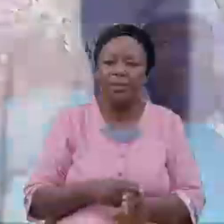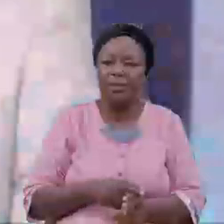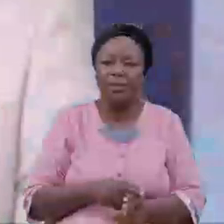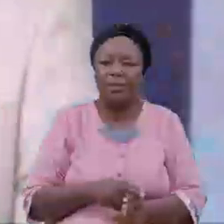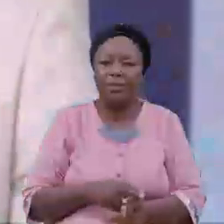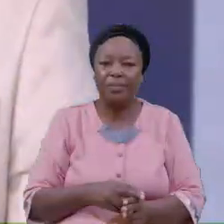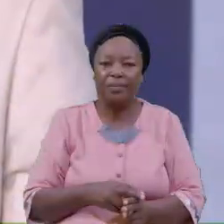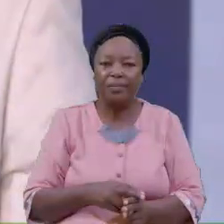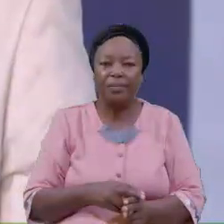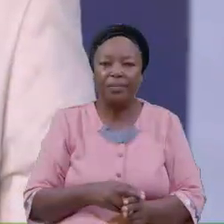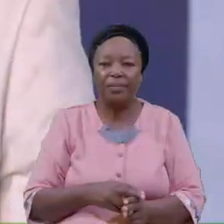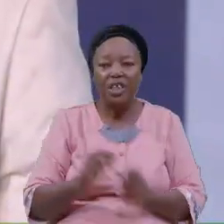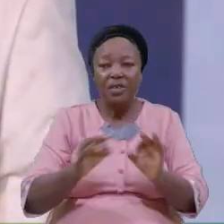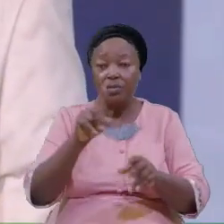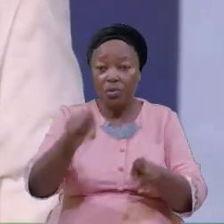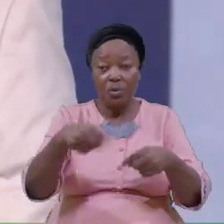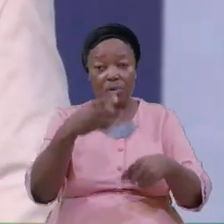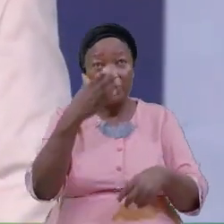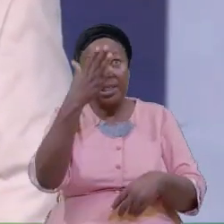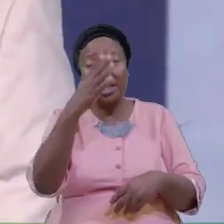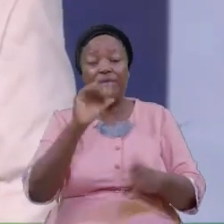If you go there before I do,